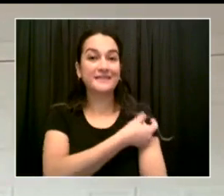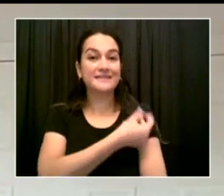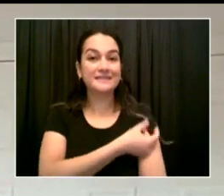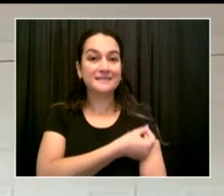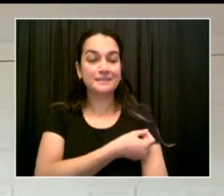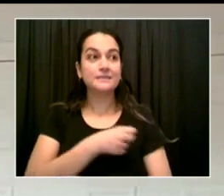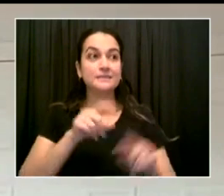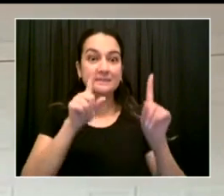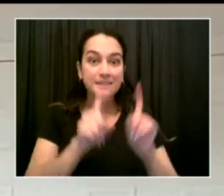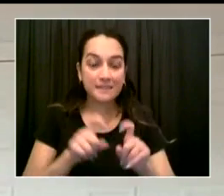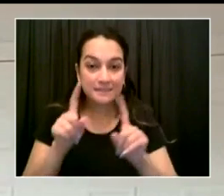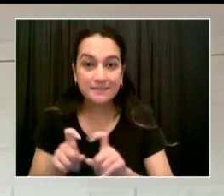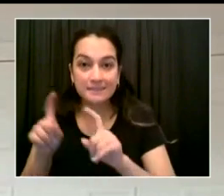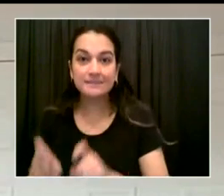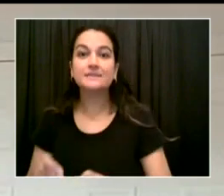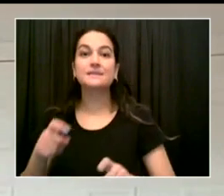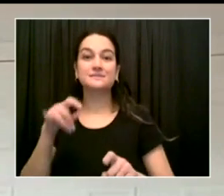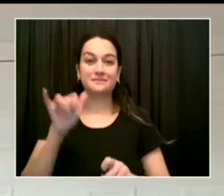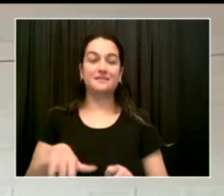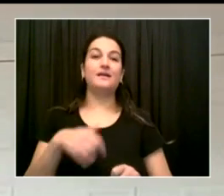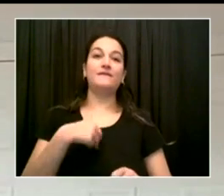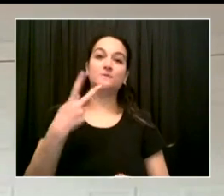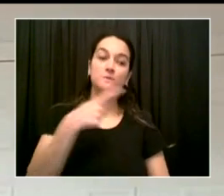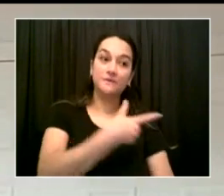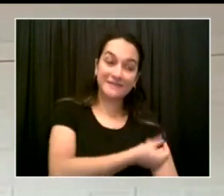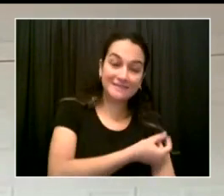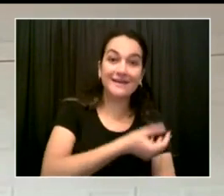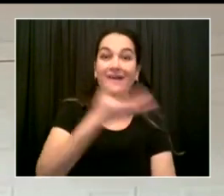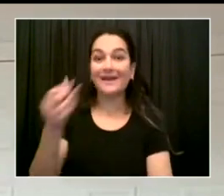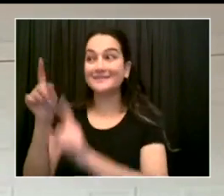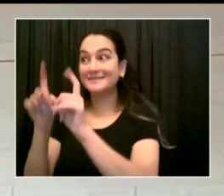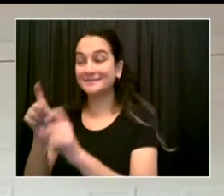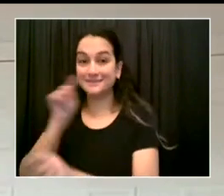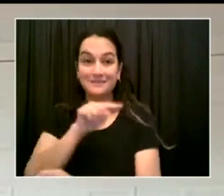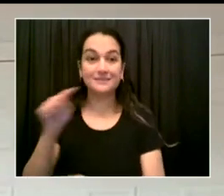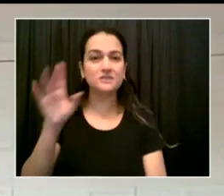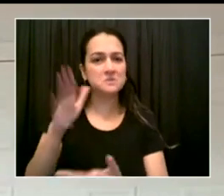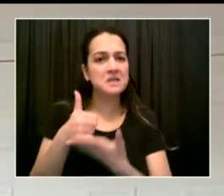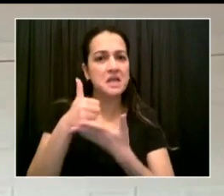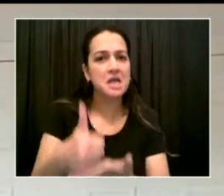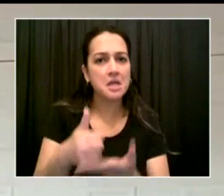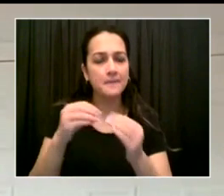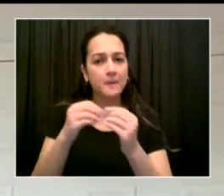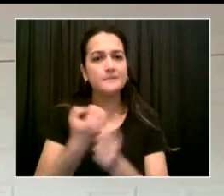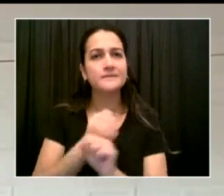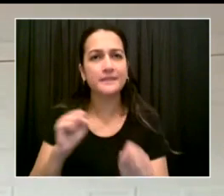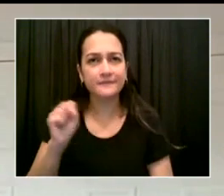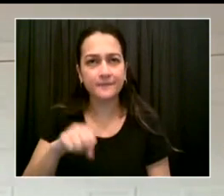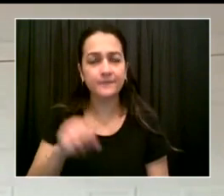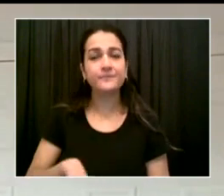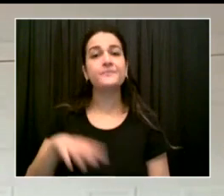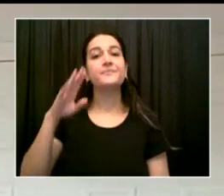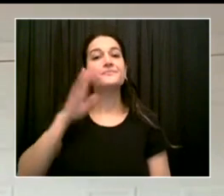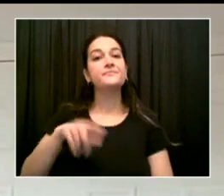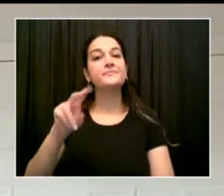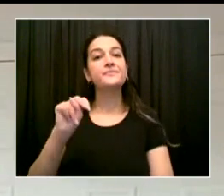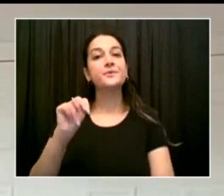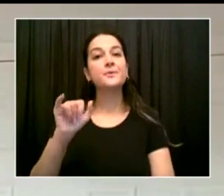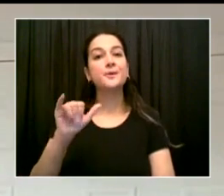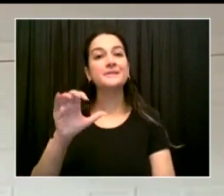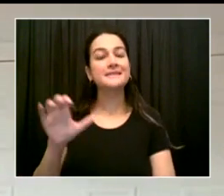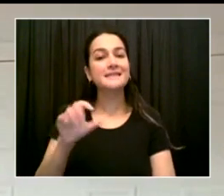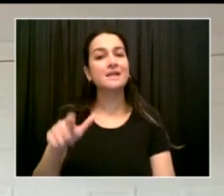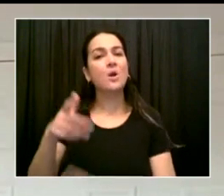Yorkers vaccinated. And we have done our best to do this work rooted in cultural humility and respect. We should continue